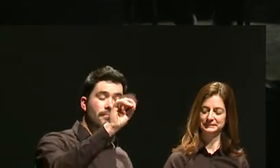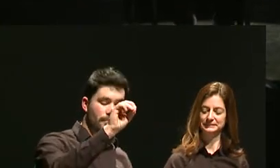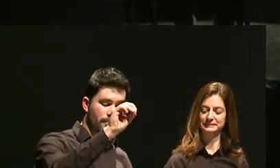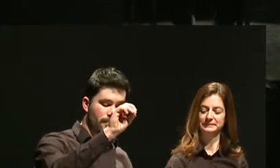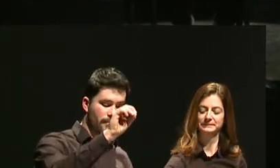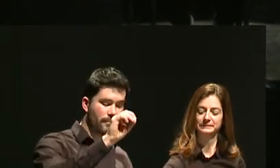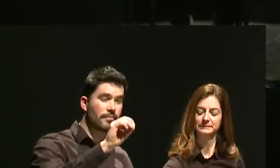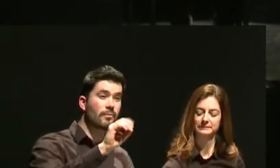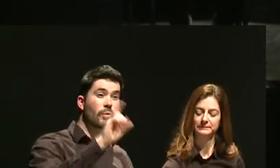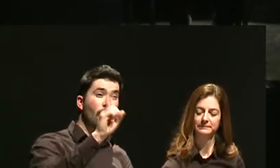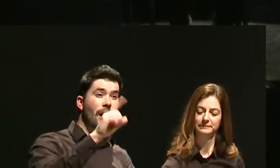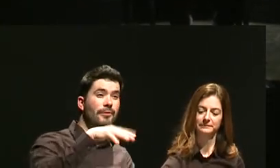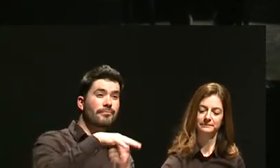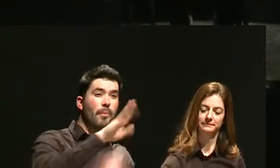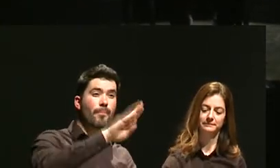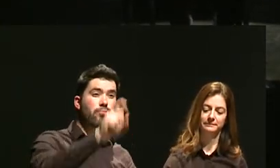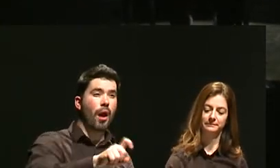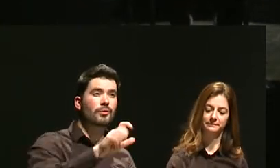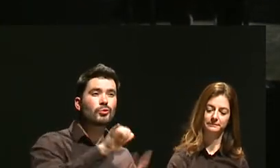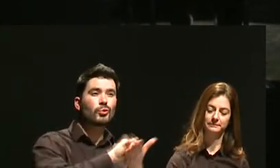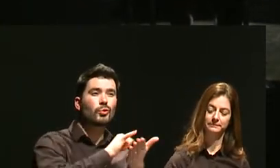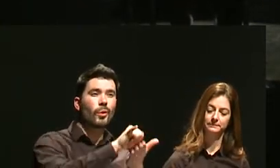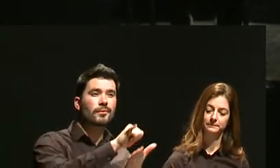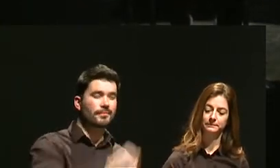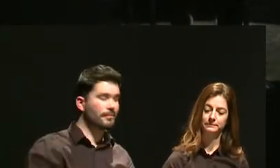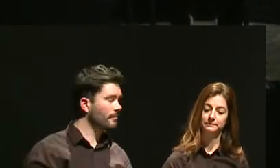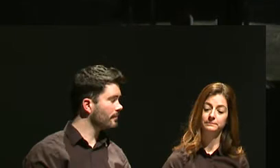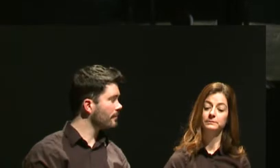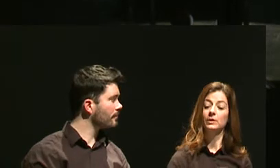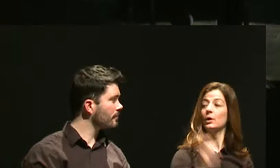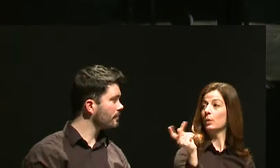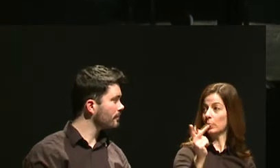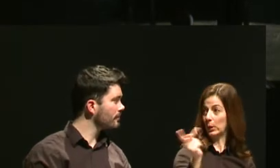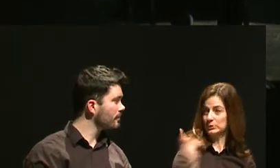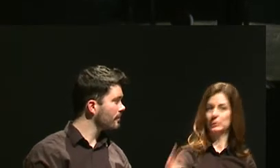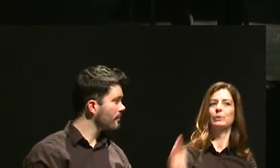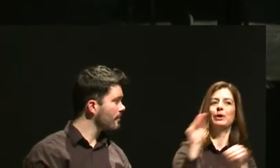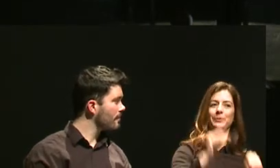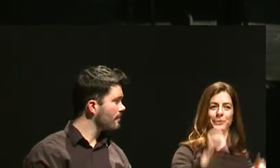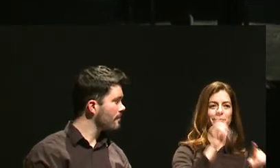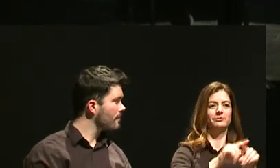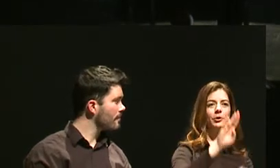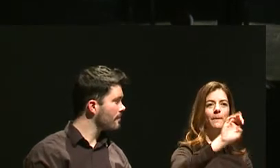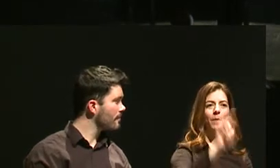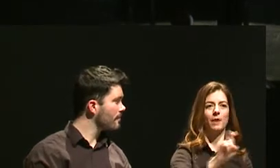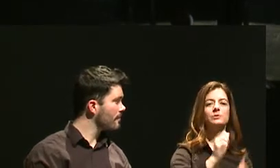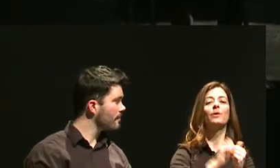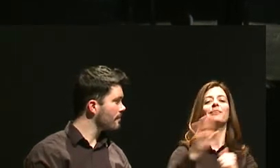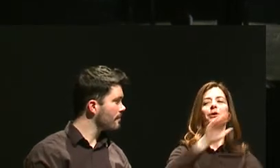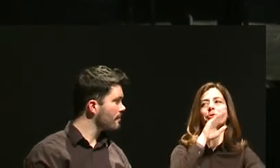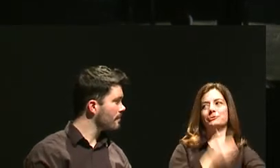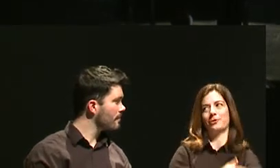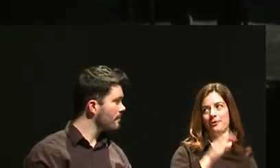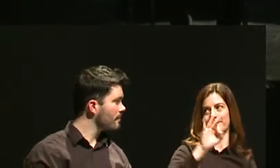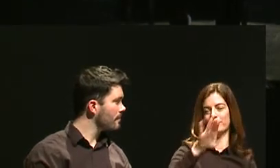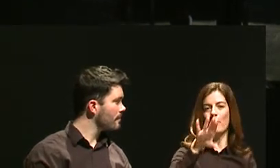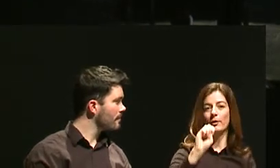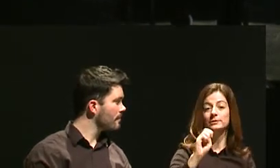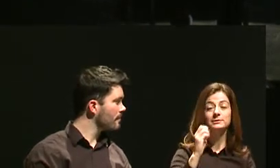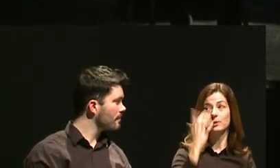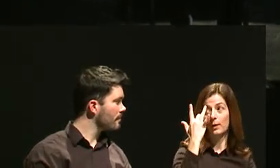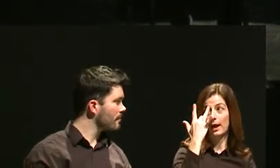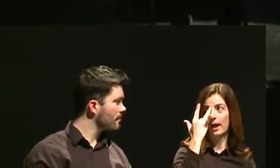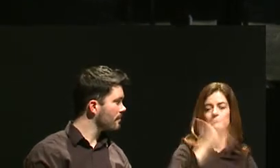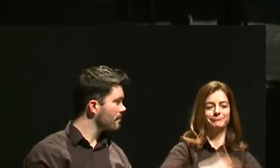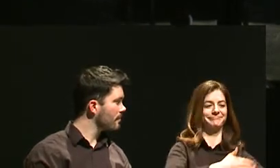1970. The Bronx, New York. Ishmael Khan and Afroz move to the Bronx with their daughter Florence. They are searching for a better life for